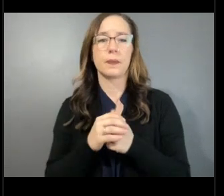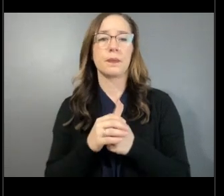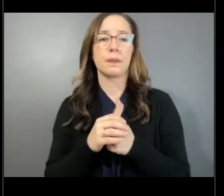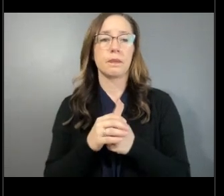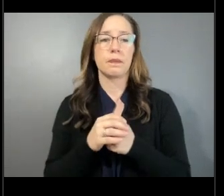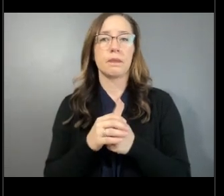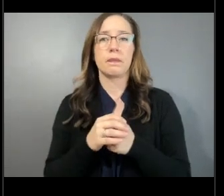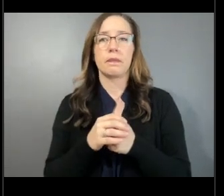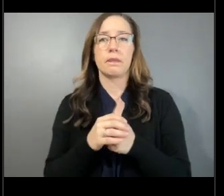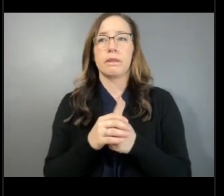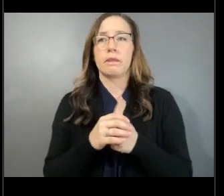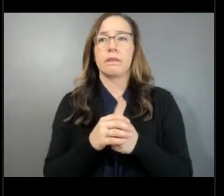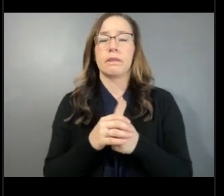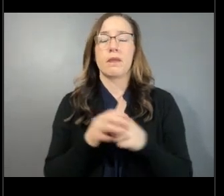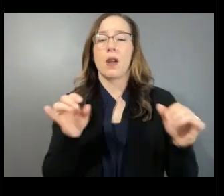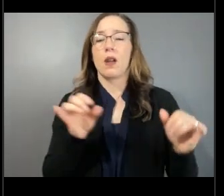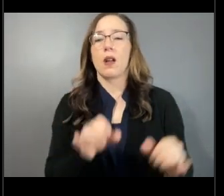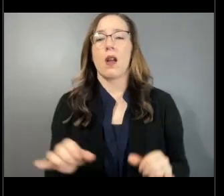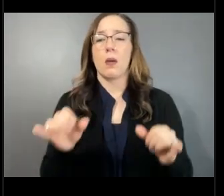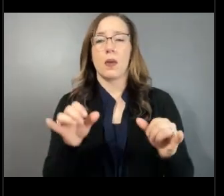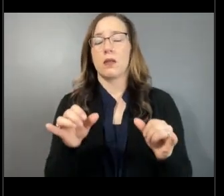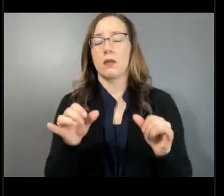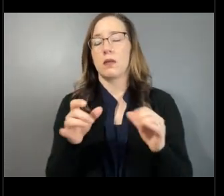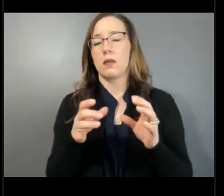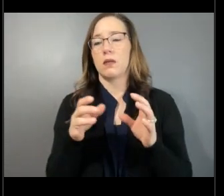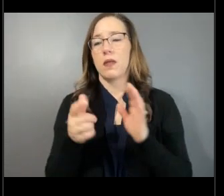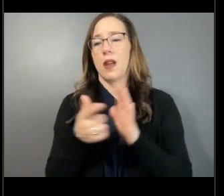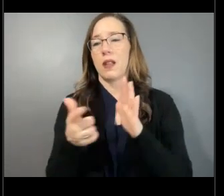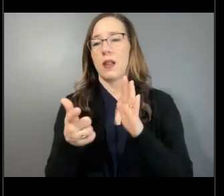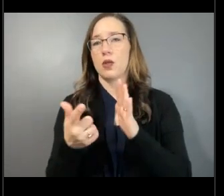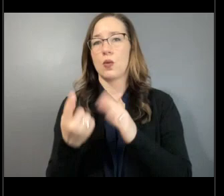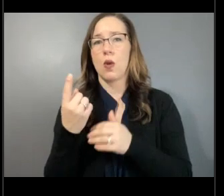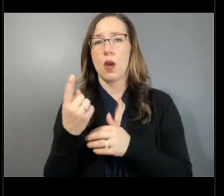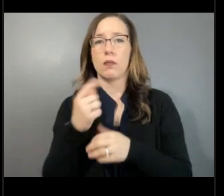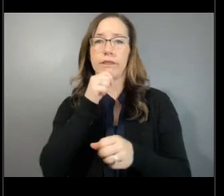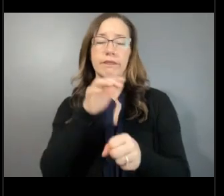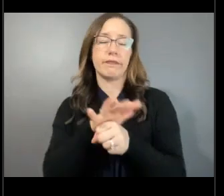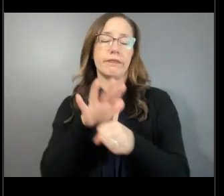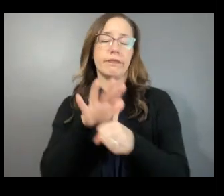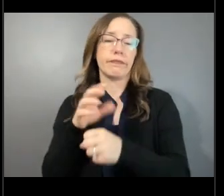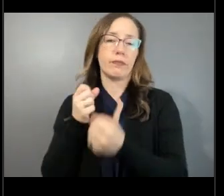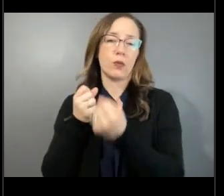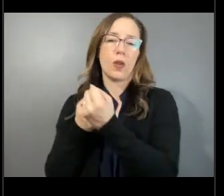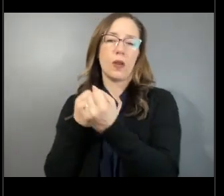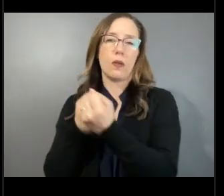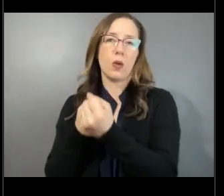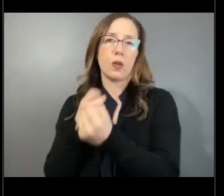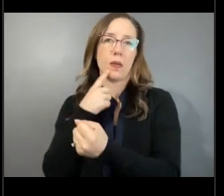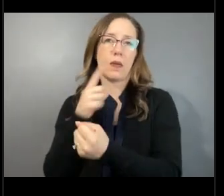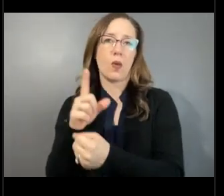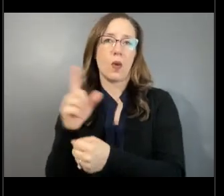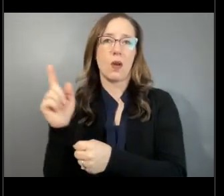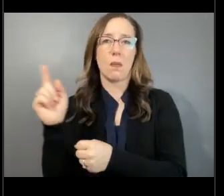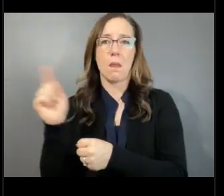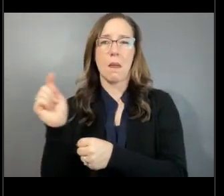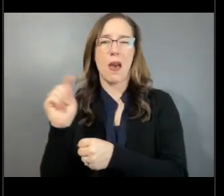So, comment violation 1, insufficient reinforcing for a